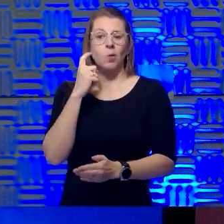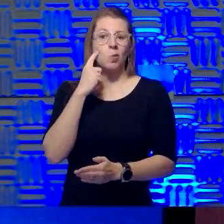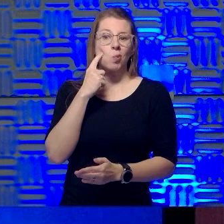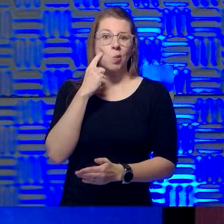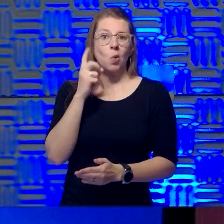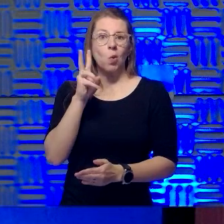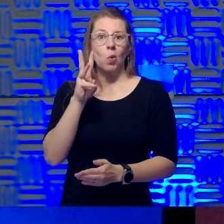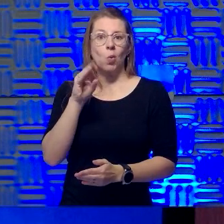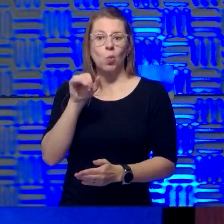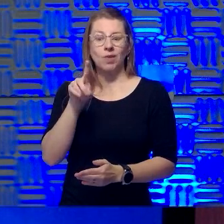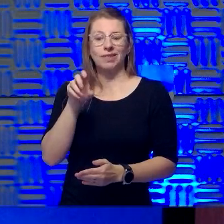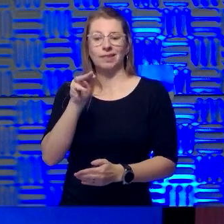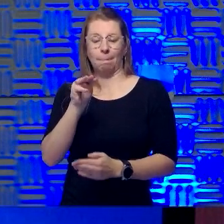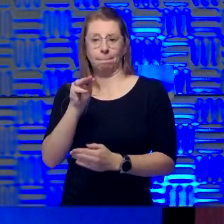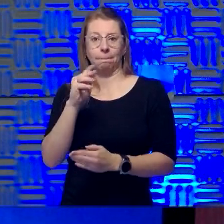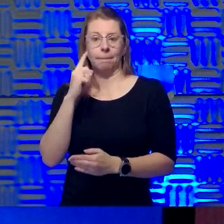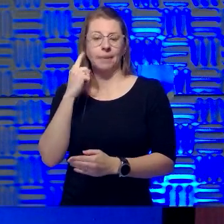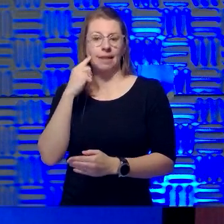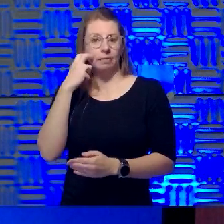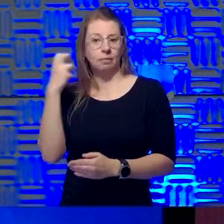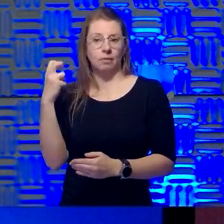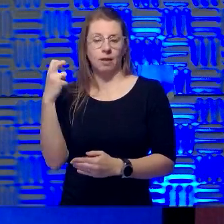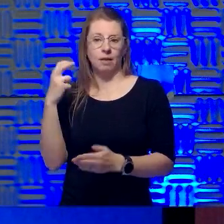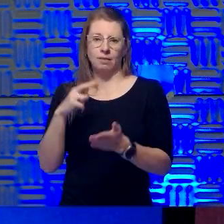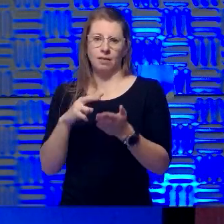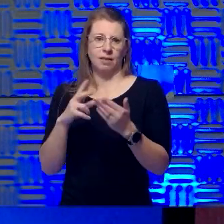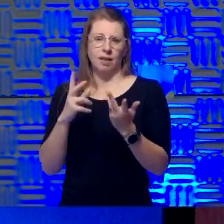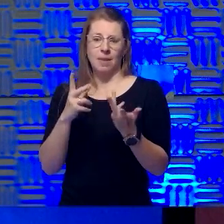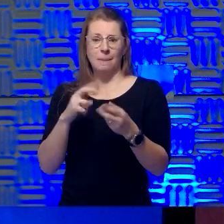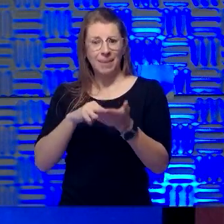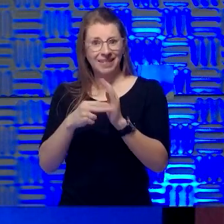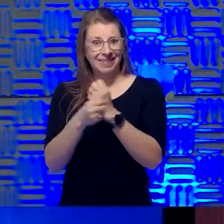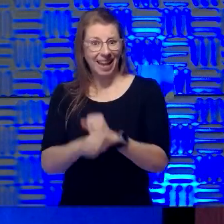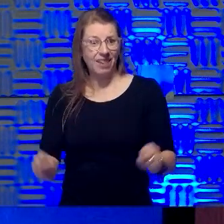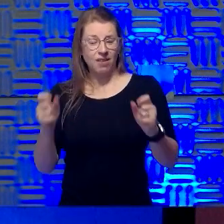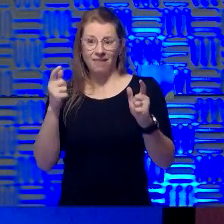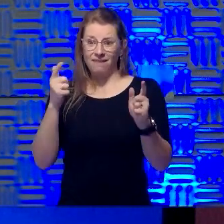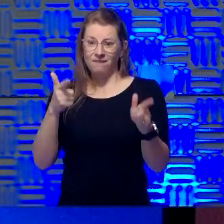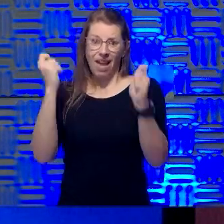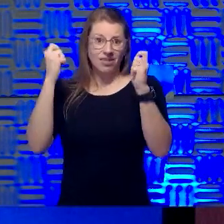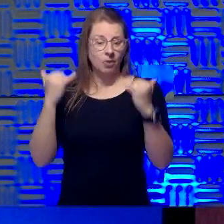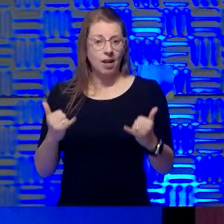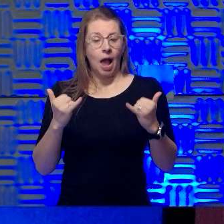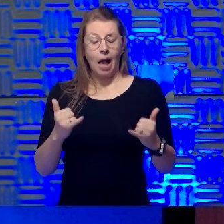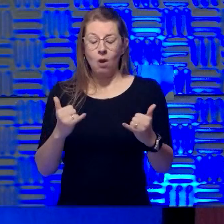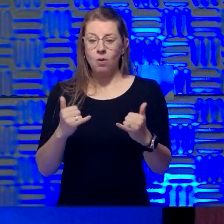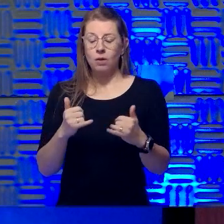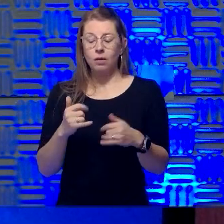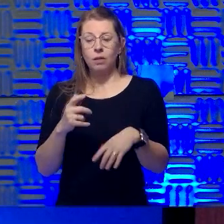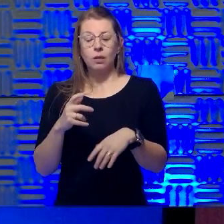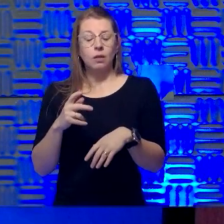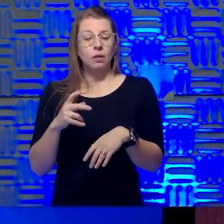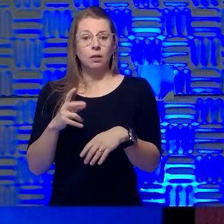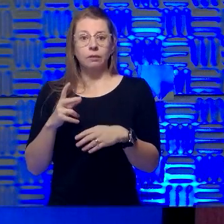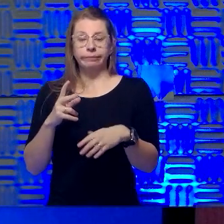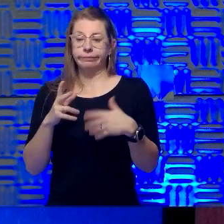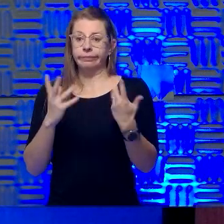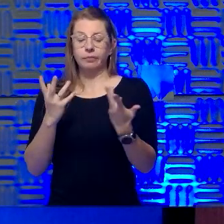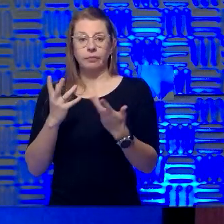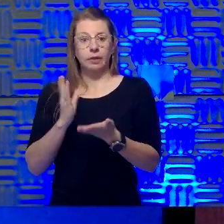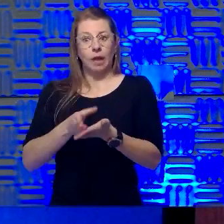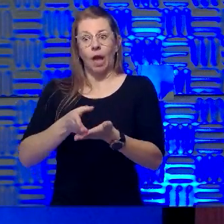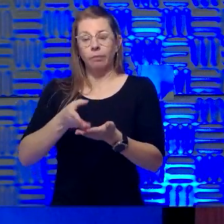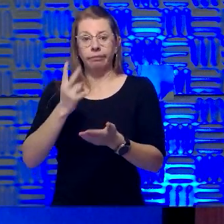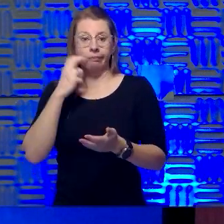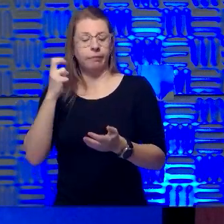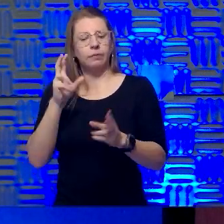and get your wisdom teeth removed, because it's not going to get any safer. So you might as well, as long as it probably is safer right now, and as long as you're doing the right things, then I